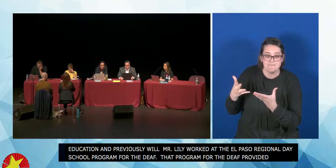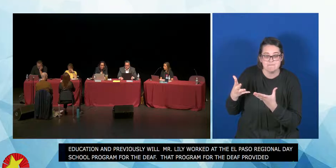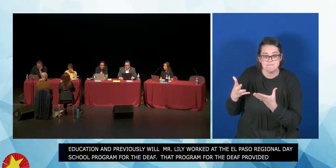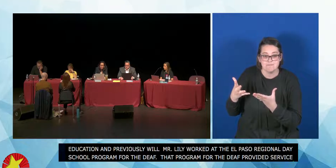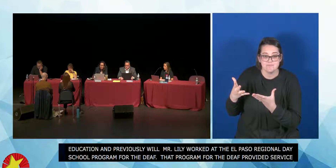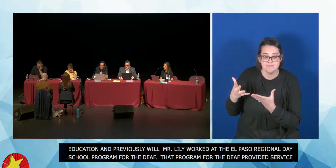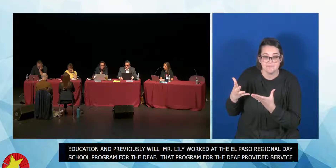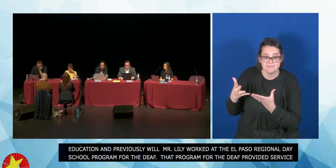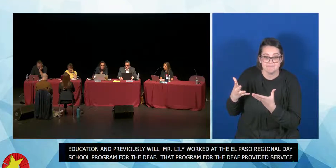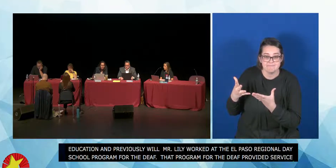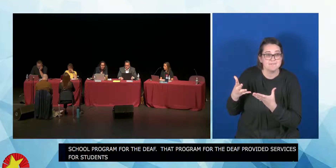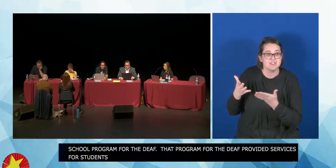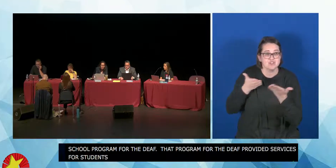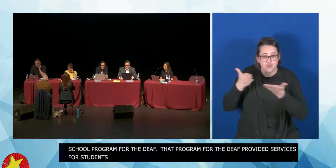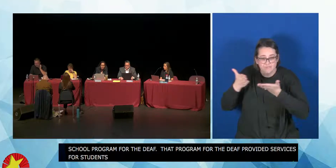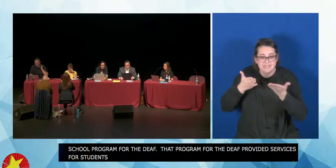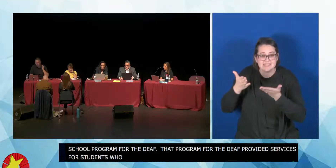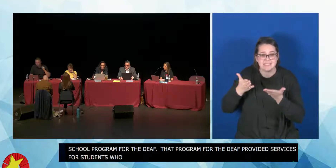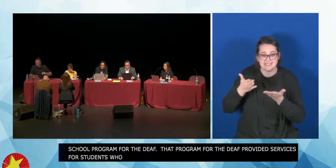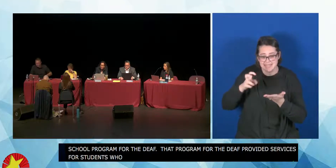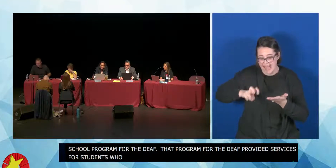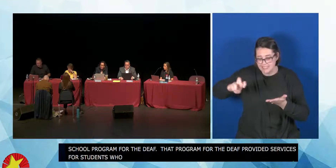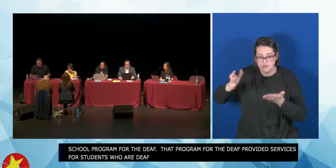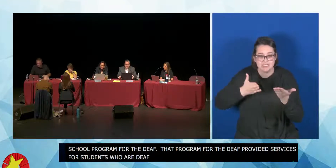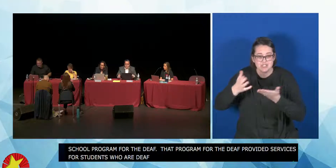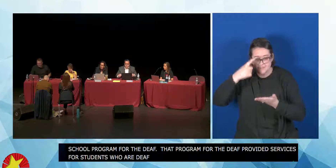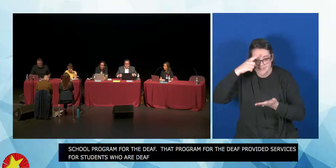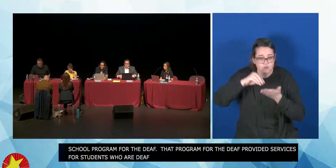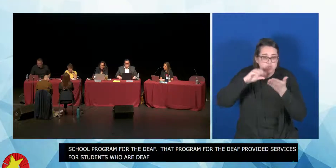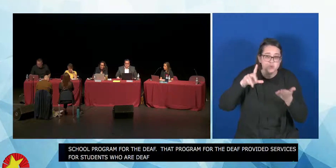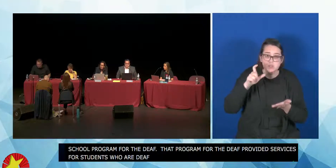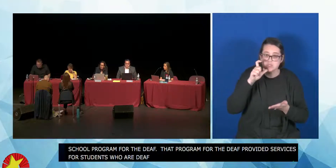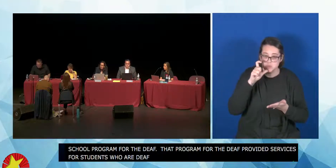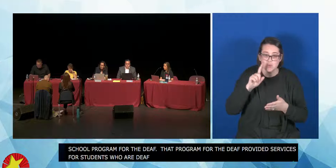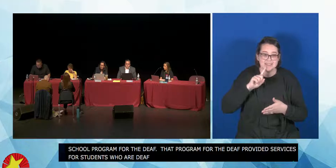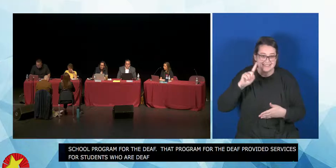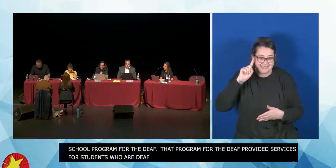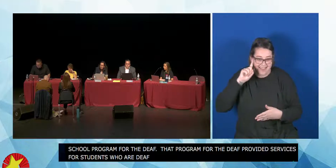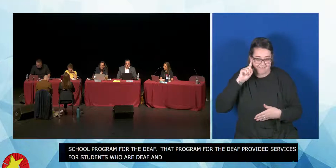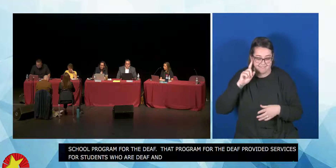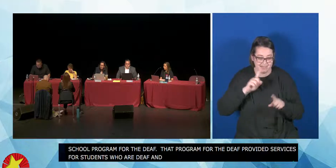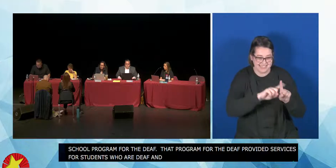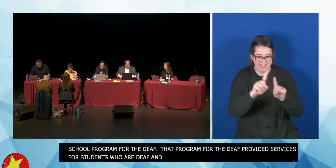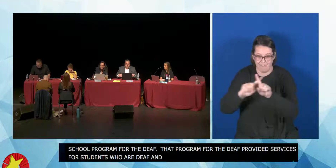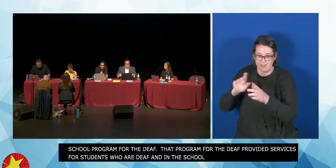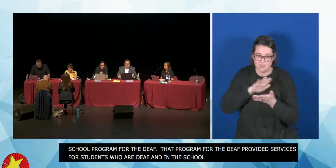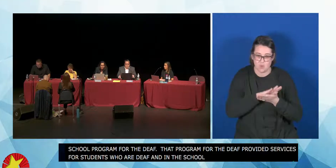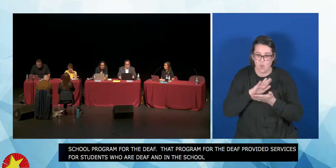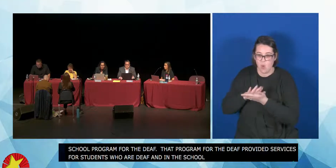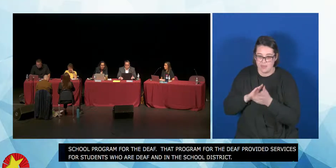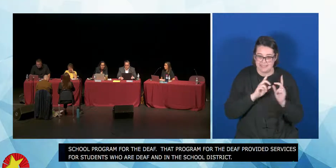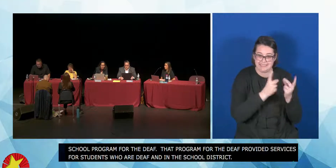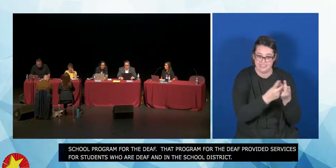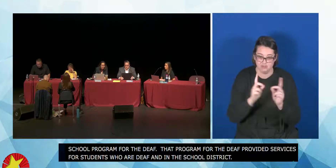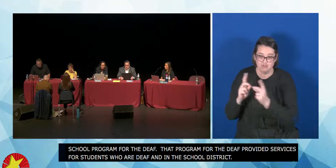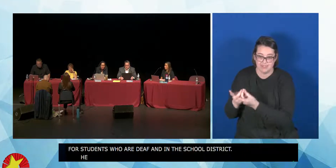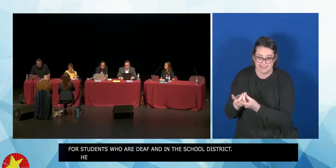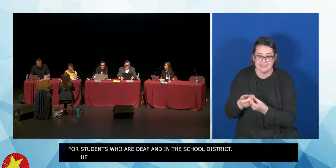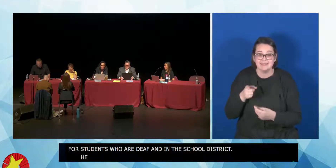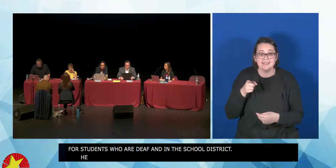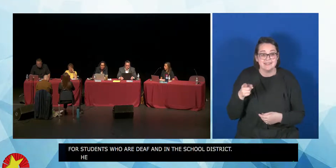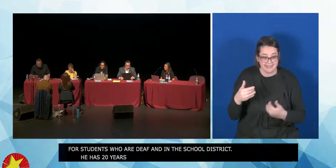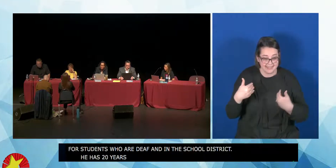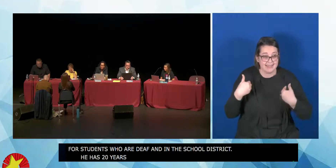deaf across 15 school districts. He has 20 years of